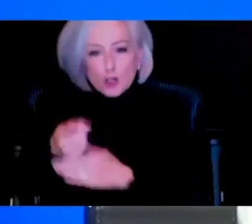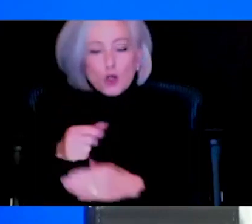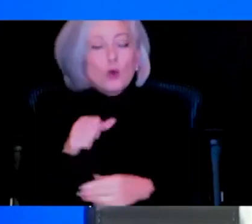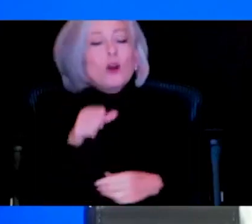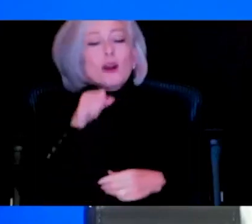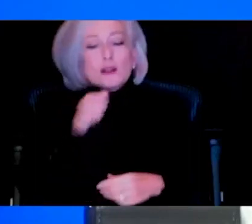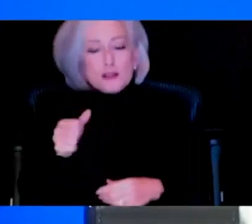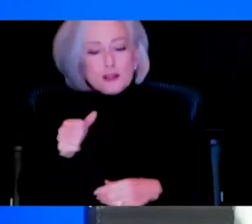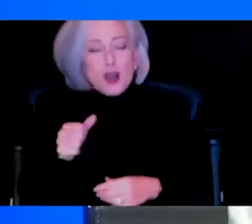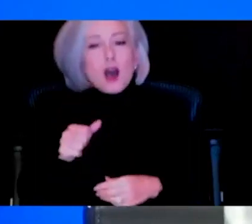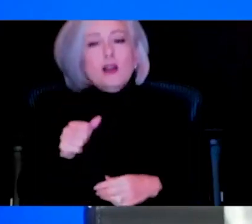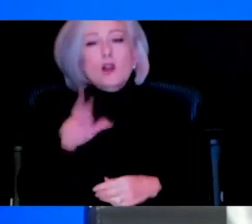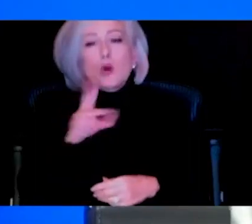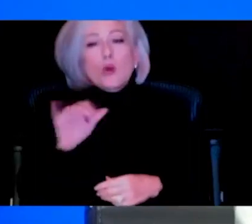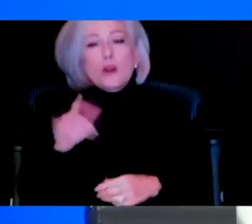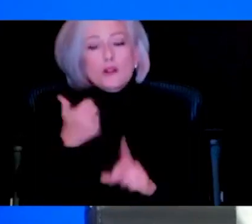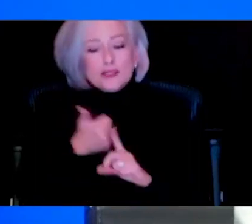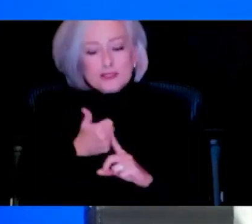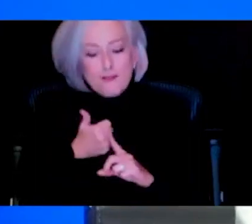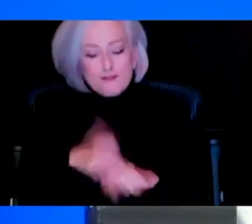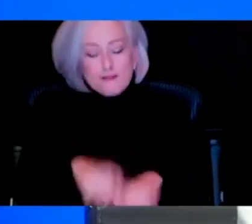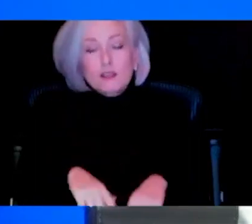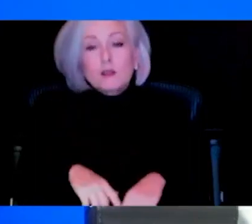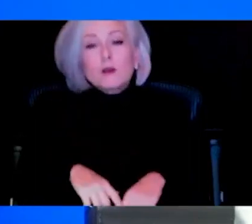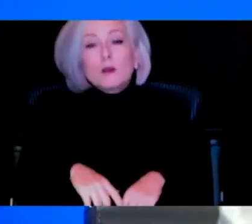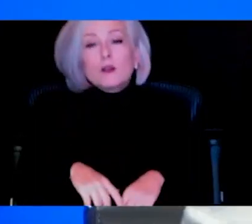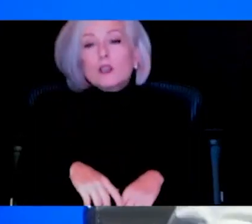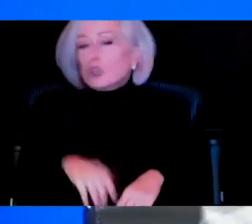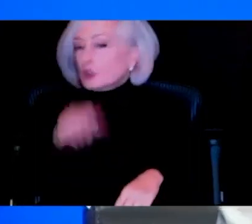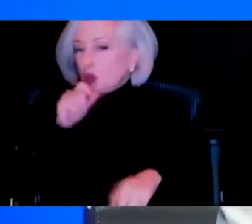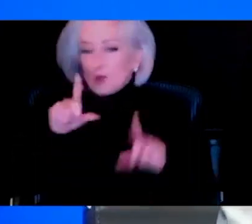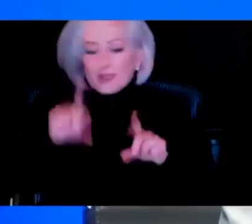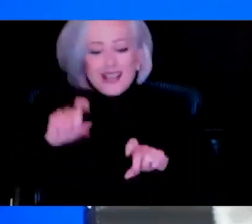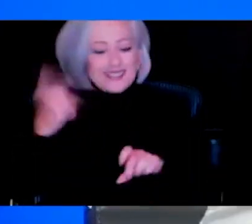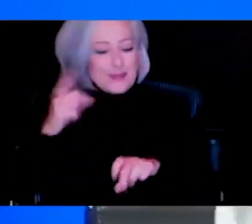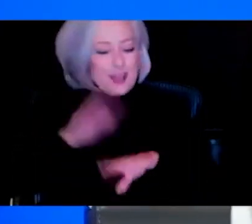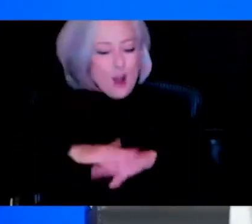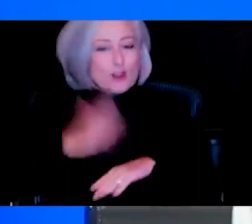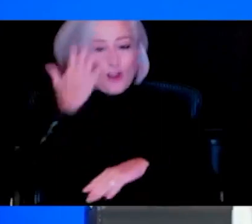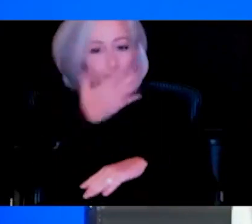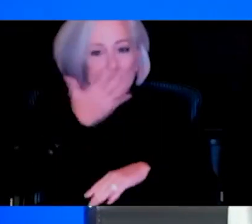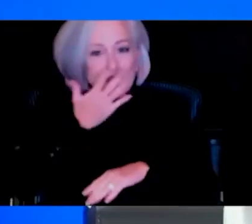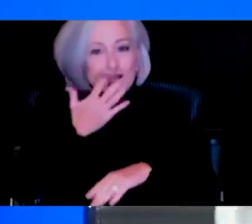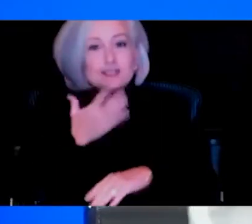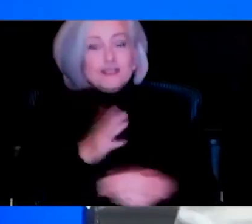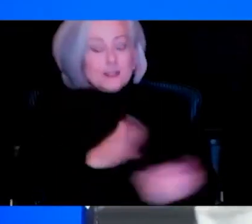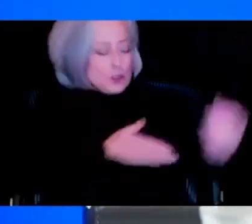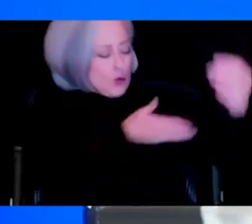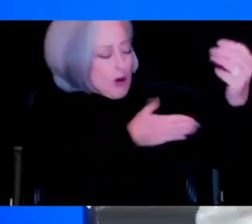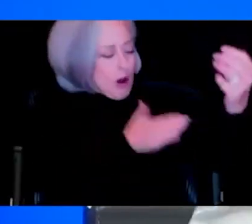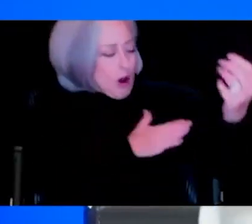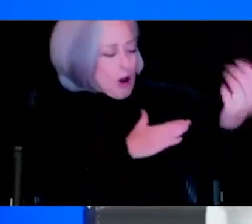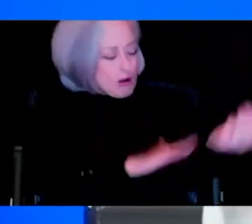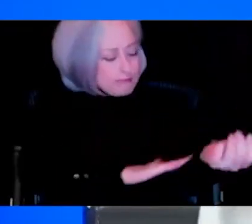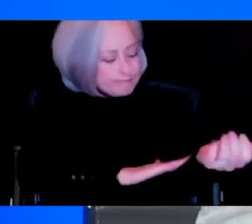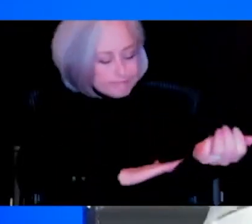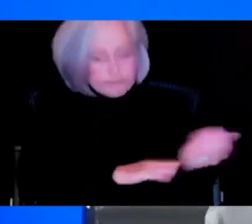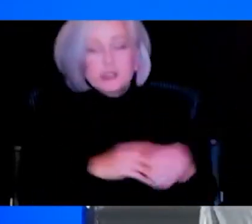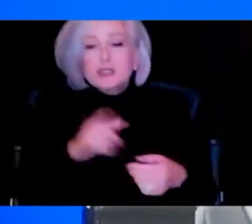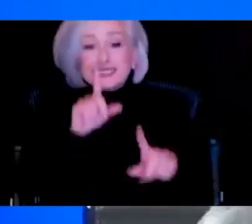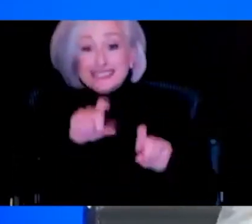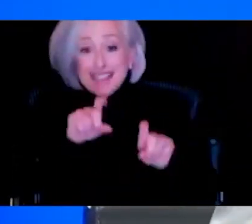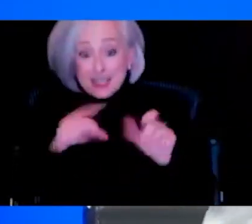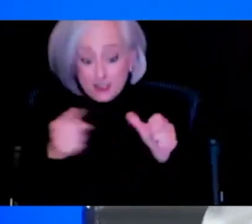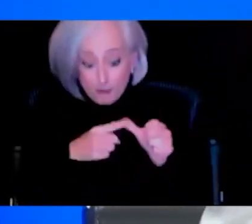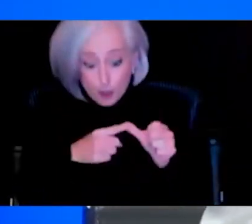you kind of have to see I always tell people, don't test something on your face, test it on your inner arm. So if you have something that reacts, at least it's